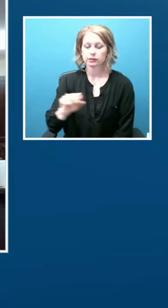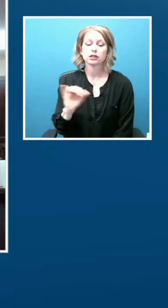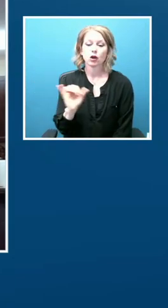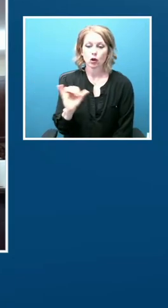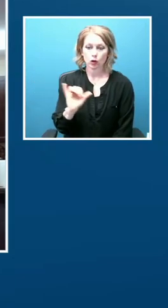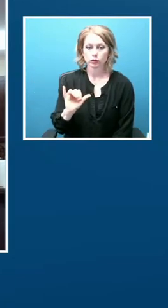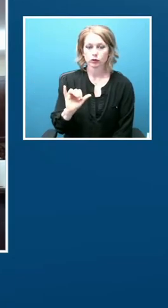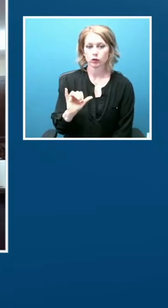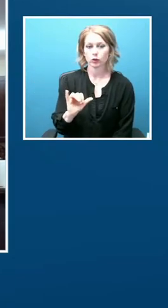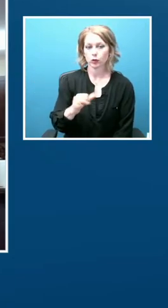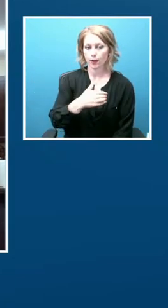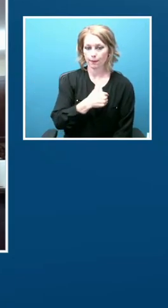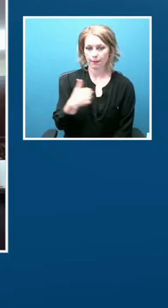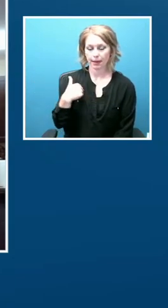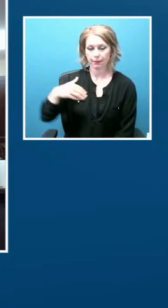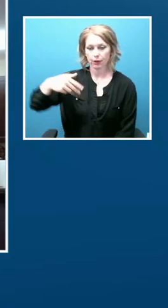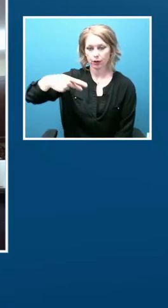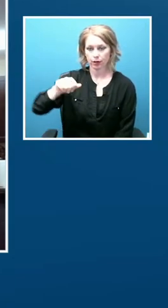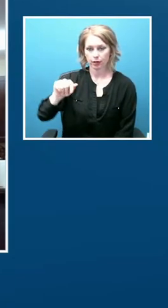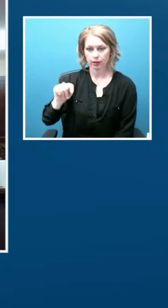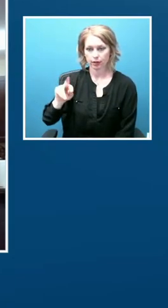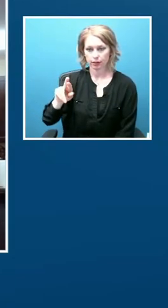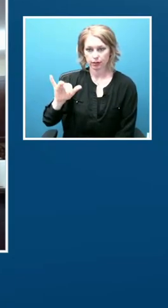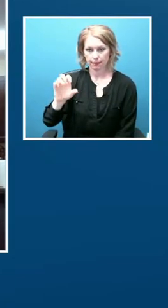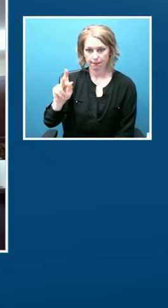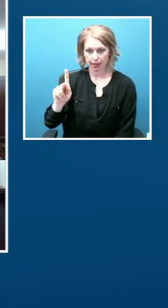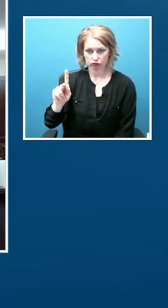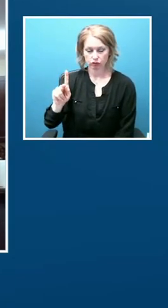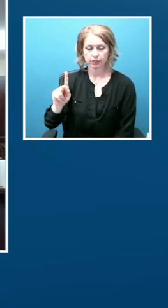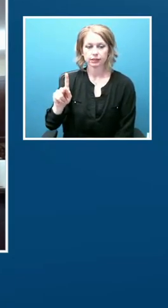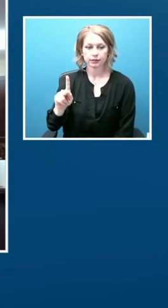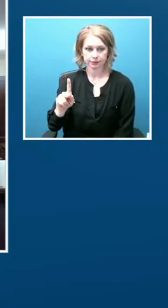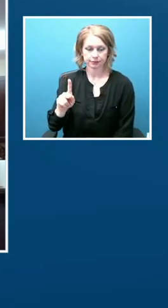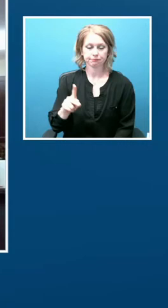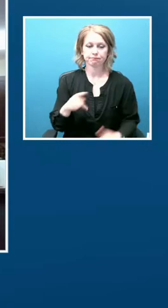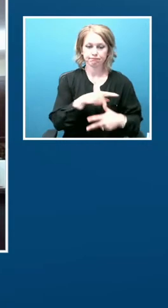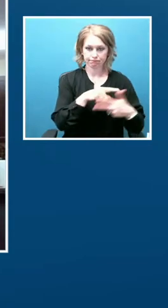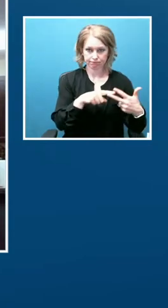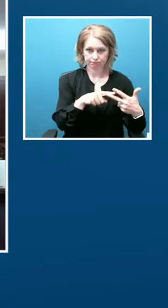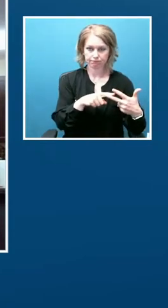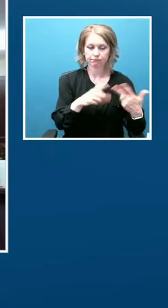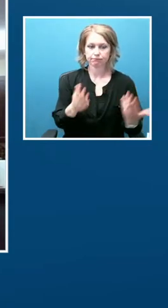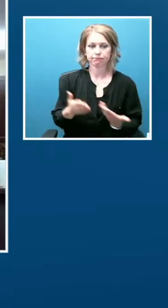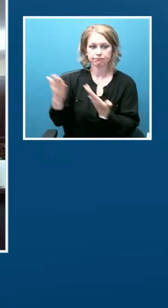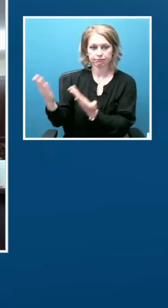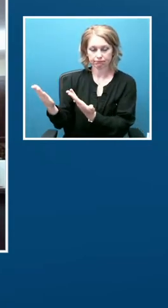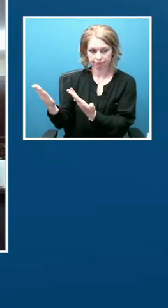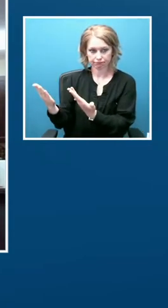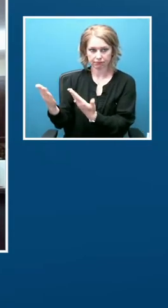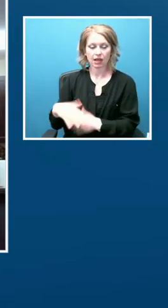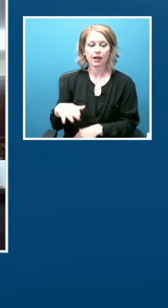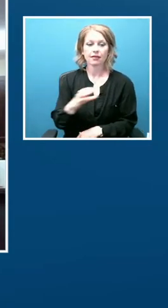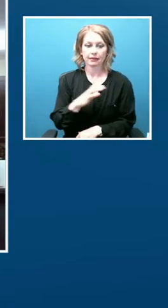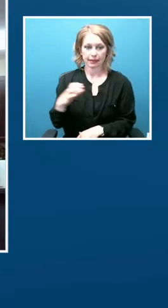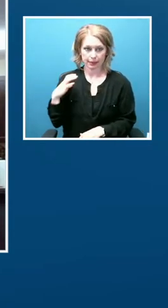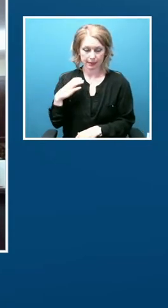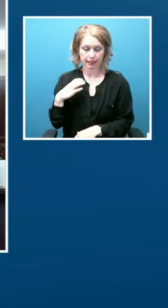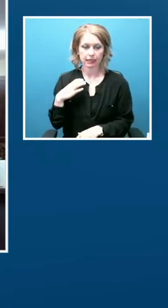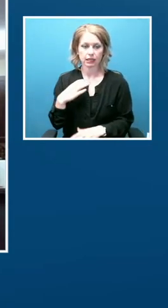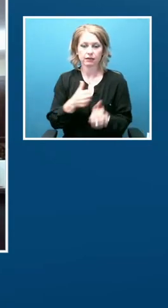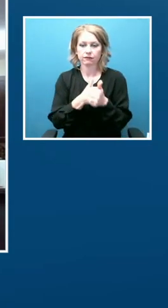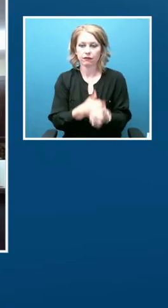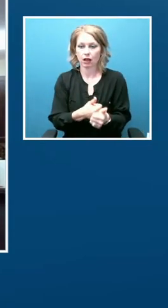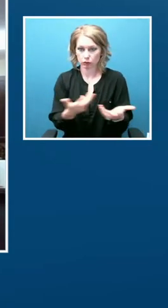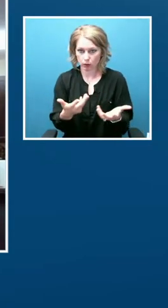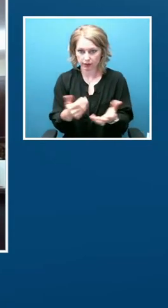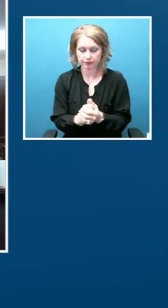Patrick Maroney, challenge parties before the Credentials Committee of the DNC, that the committee resolves as follows.